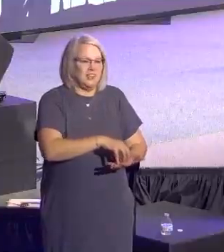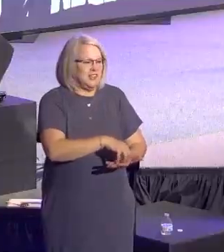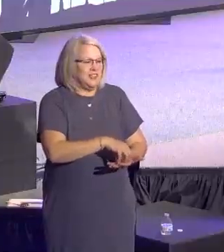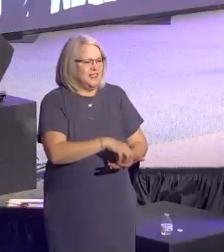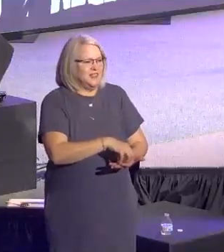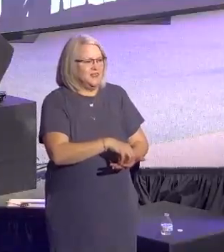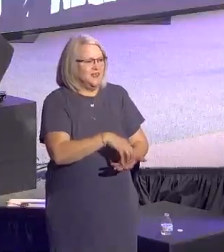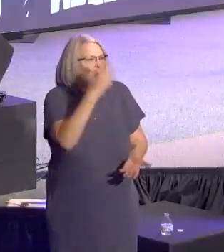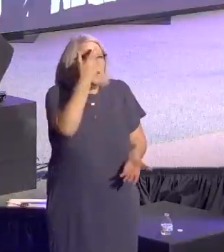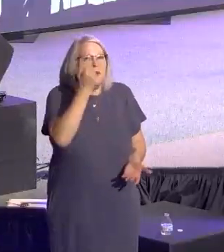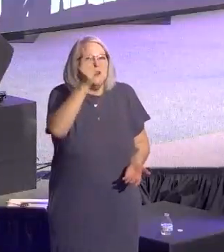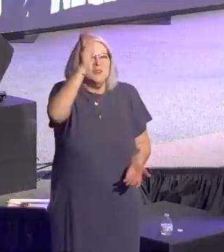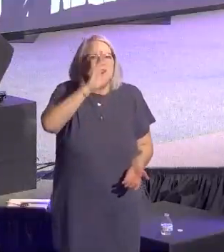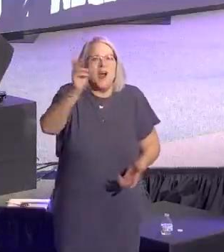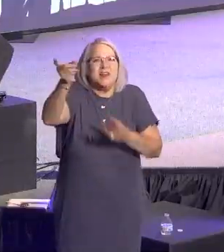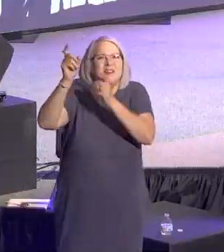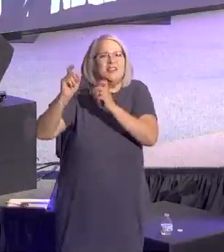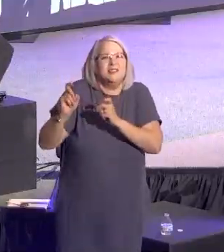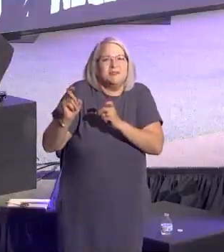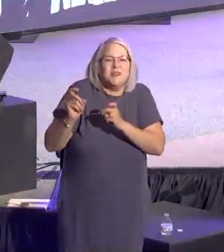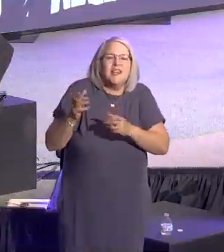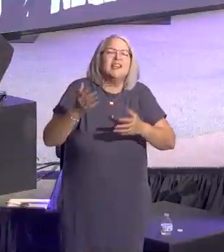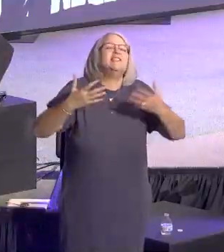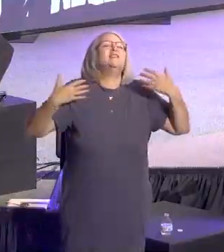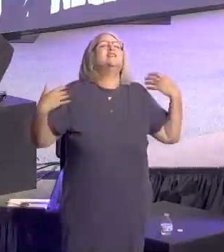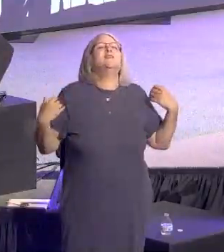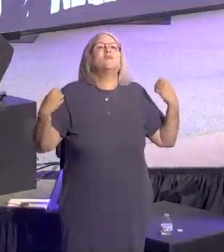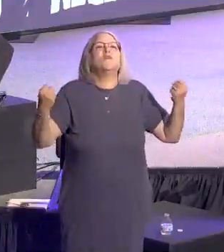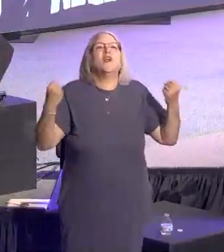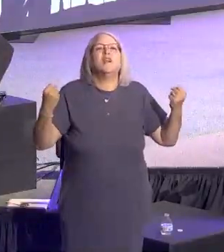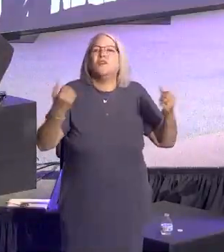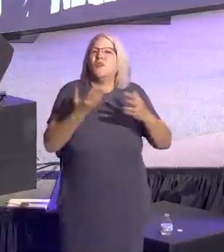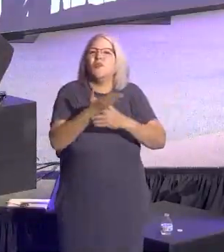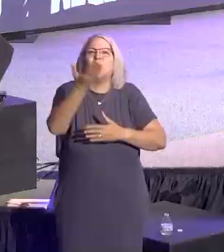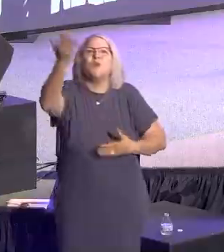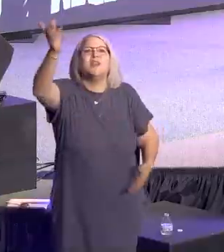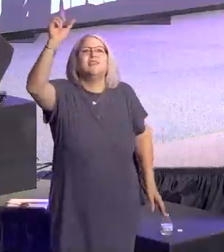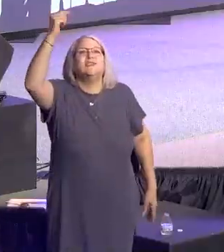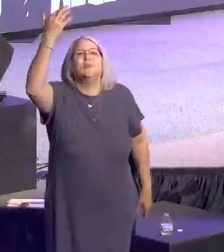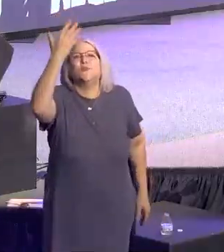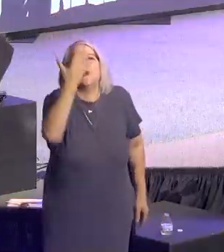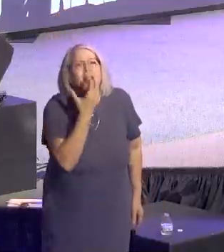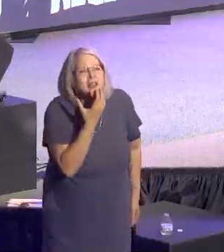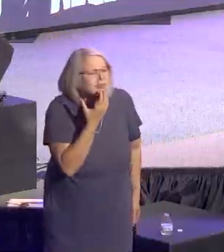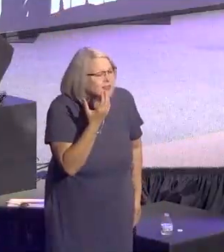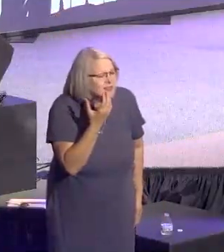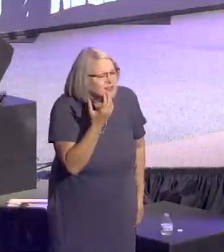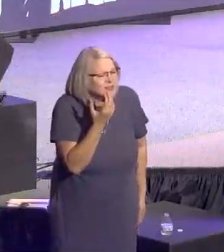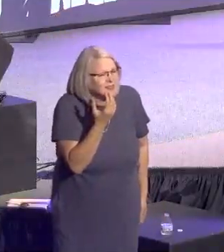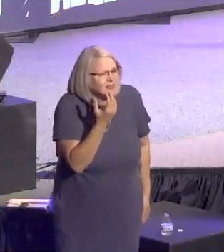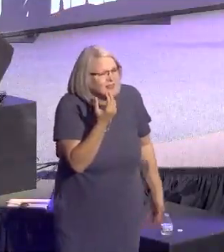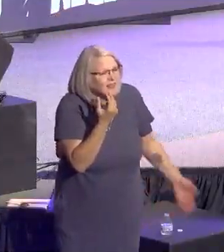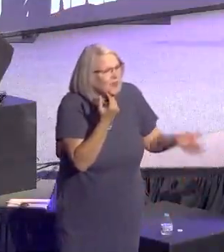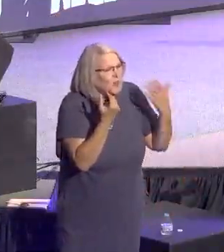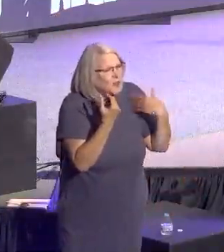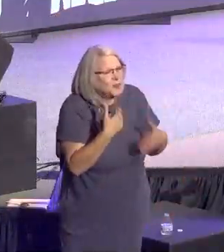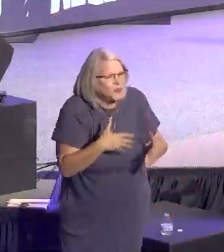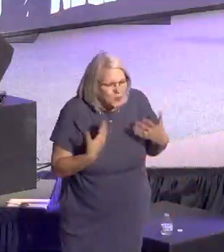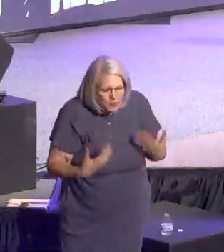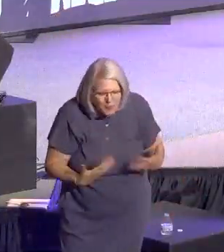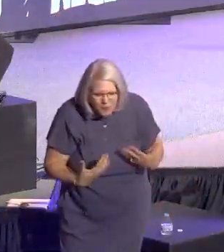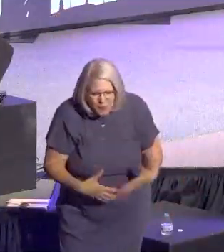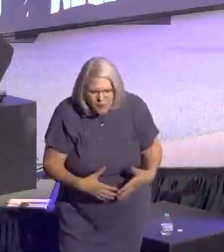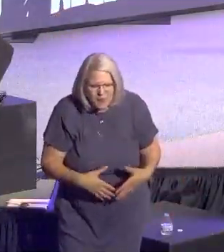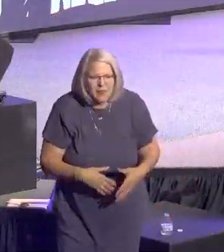boast about their weaknesses? I mean, I just admitted that I jumped in with a cell phone in my pocket. I don't know if that's boasting in my weaknesses, maybe boasting